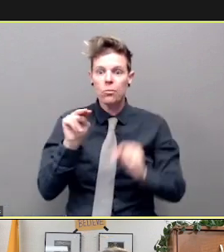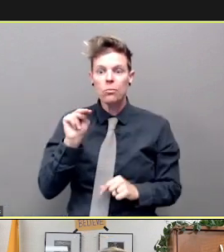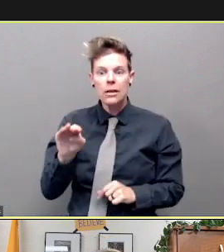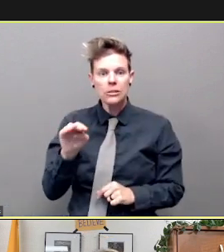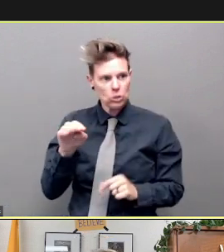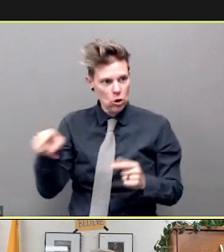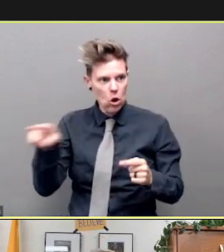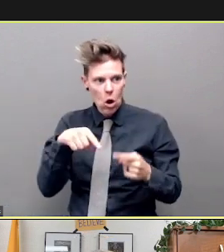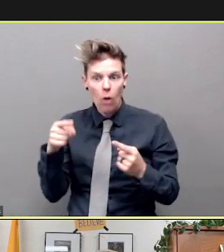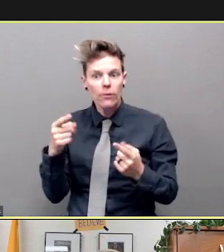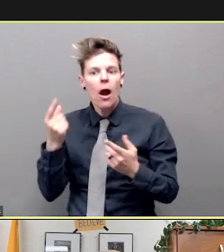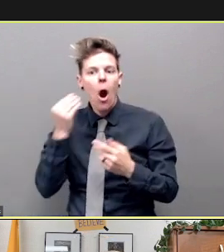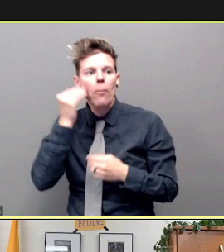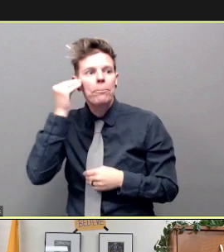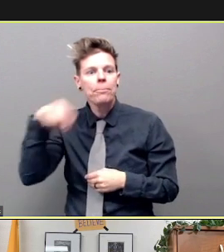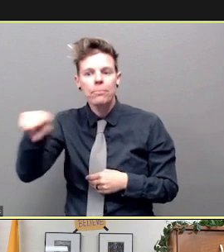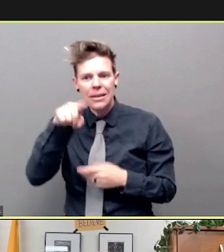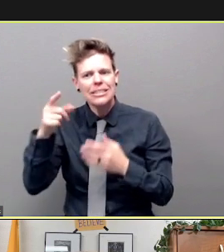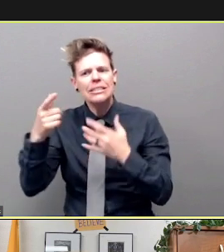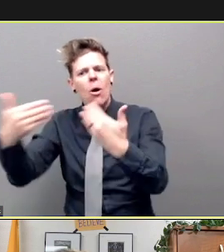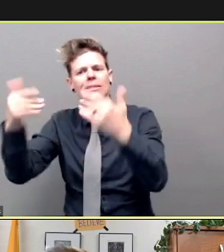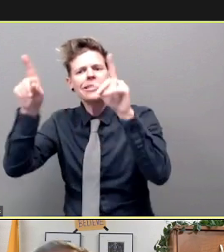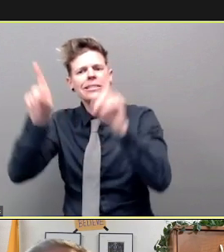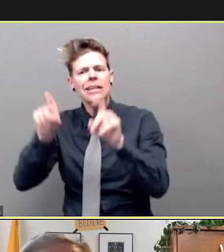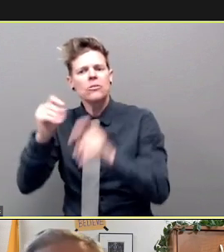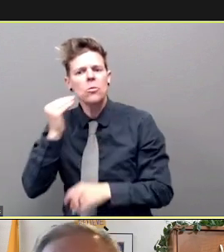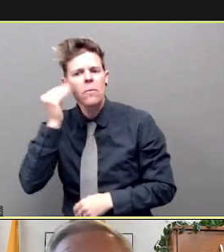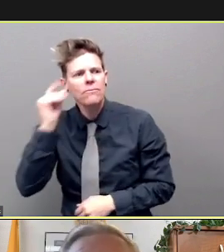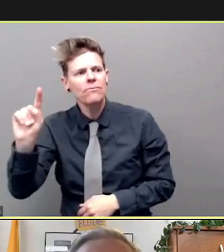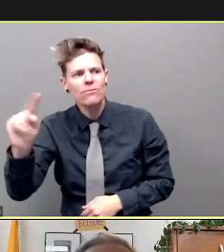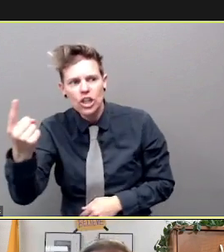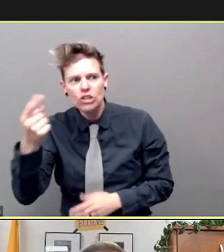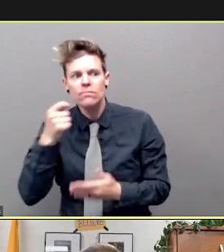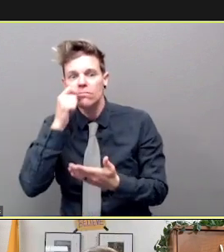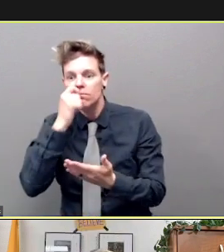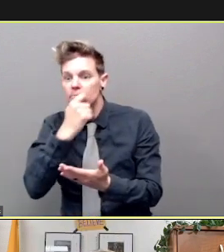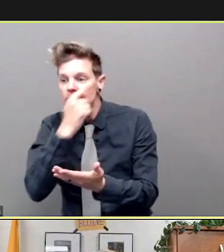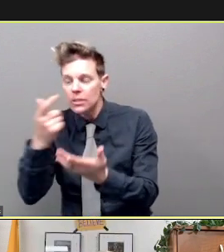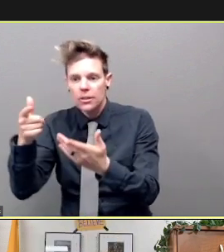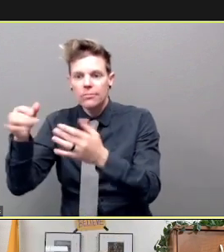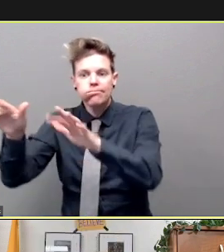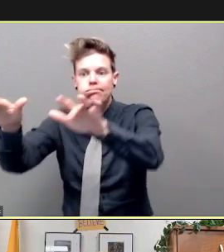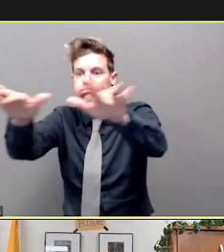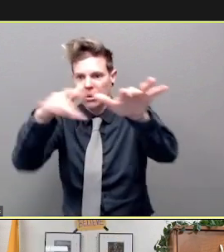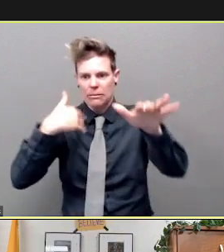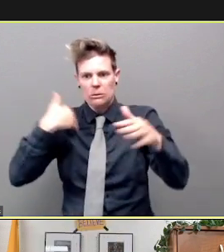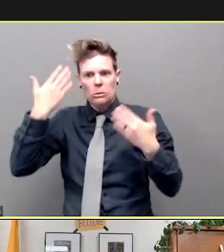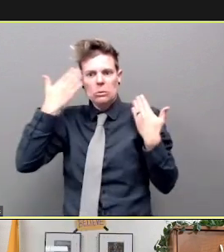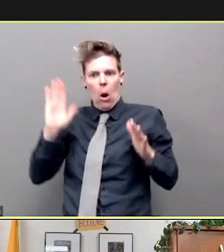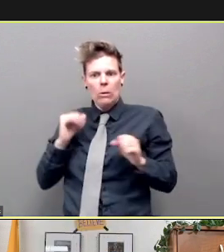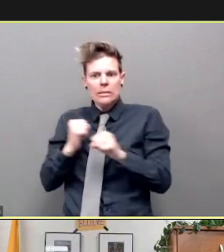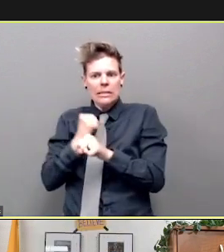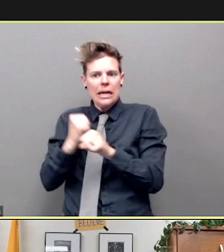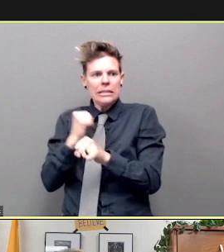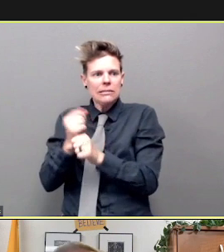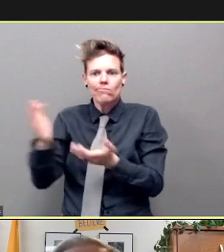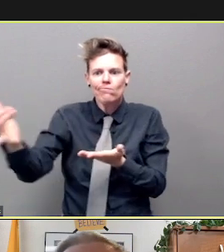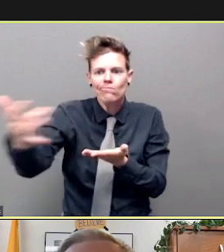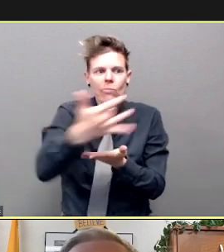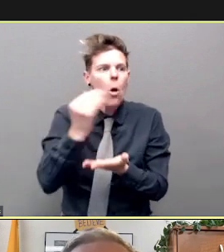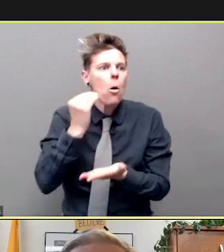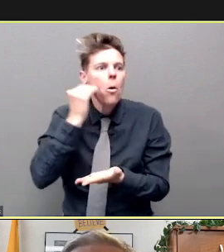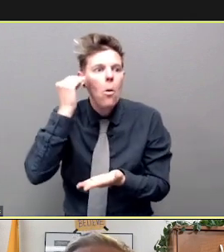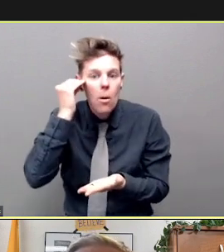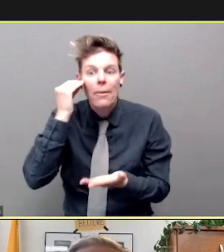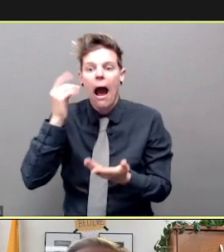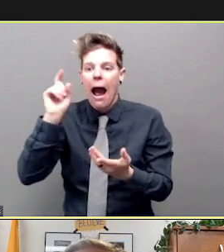feasible to actually collect that data in an accurate way since a home test doesn't meet the CDC definition of a test. So we know the case